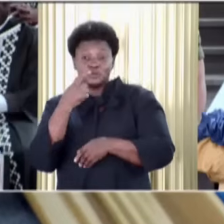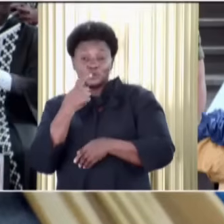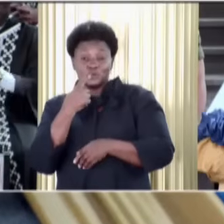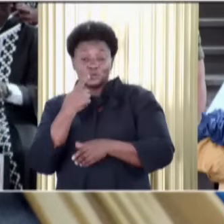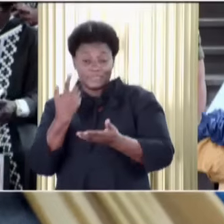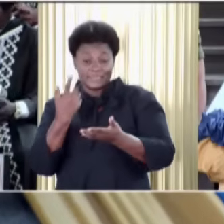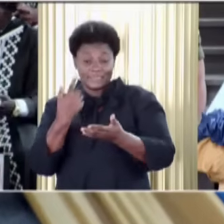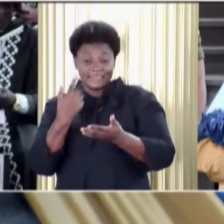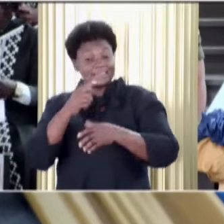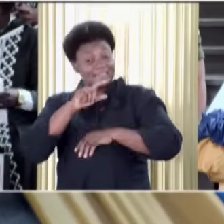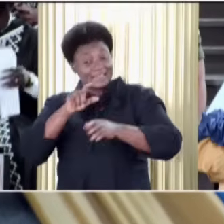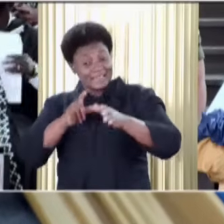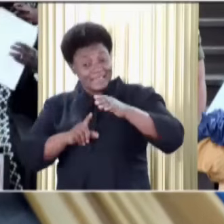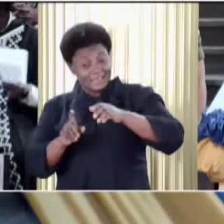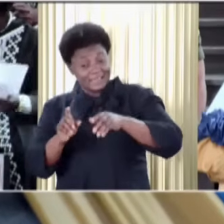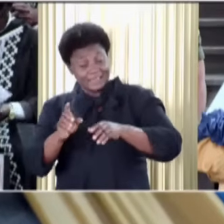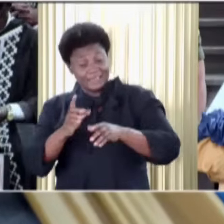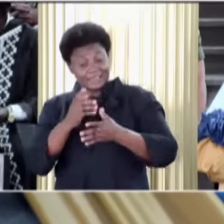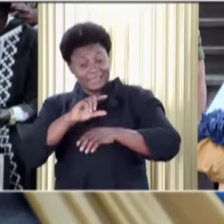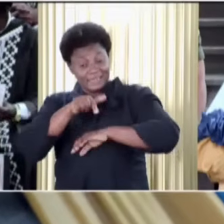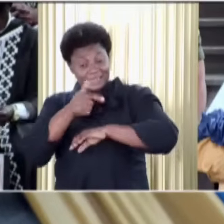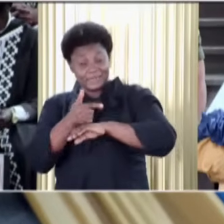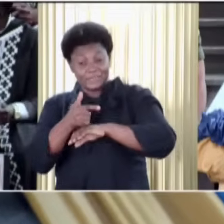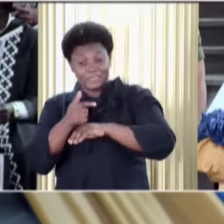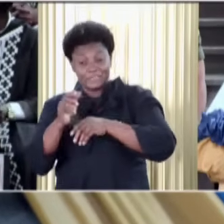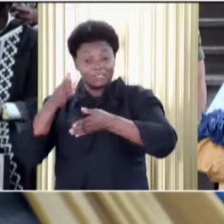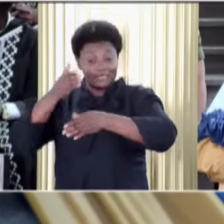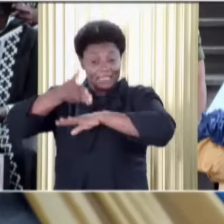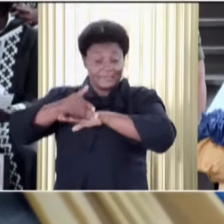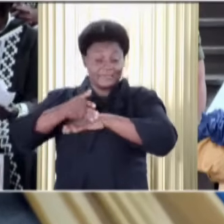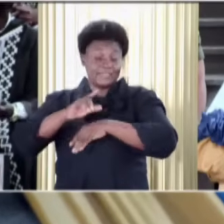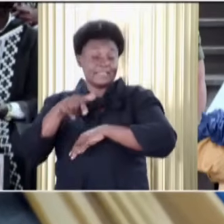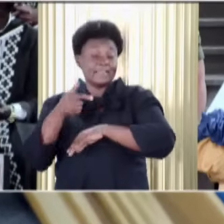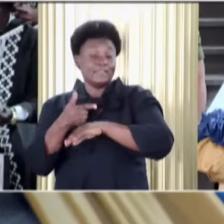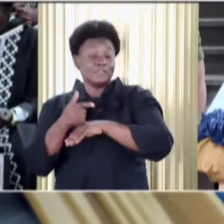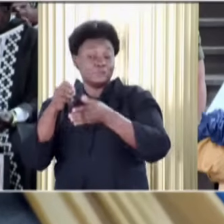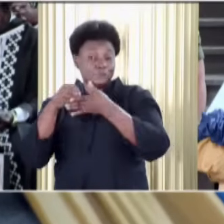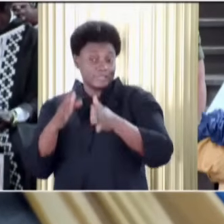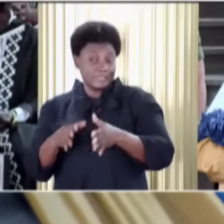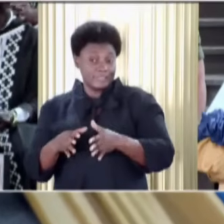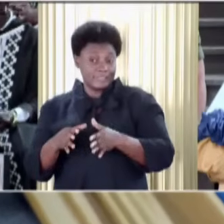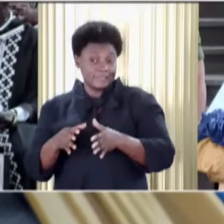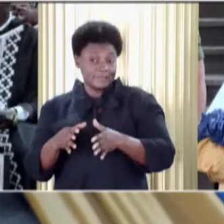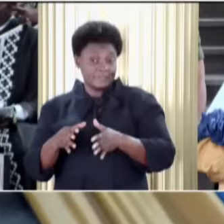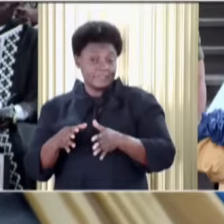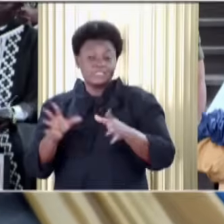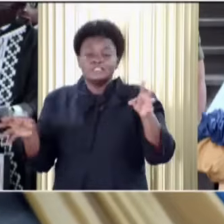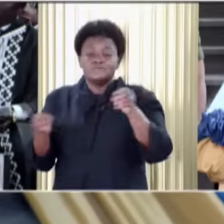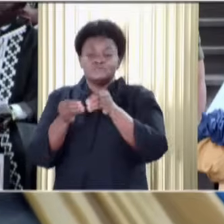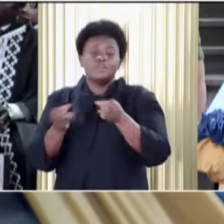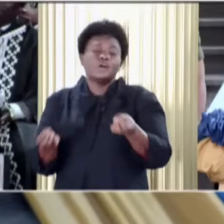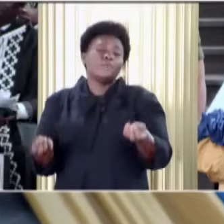students from the 4 colleges of the university. In total,